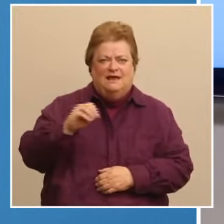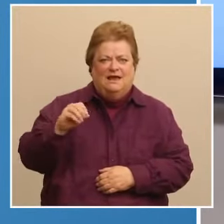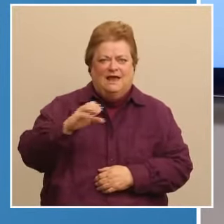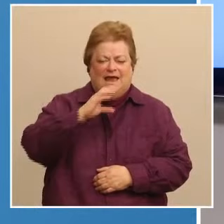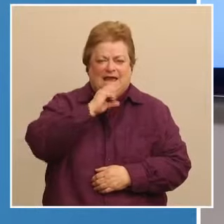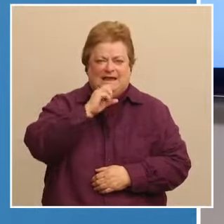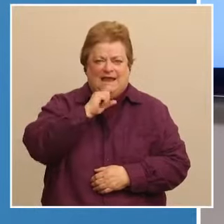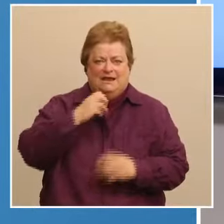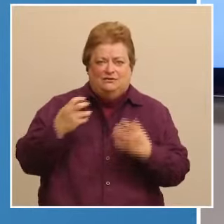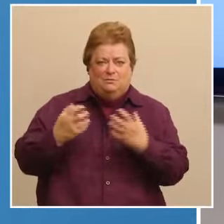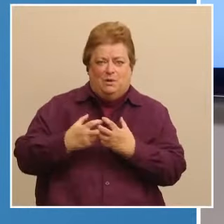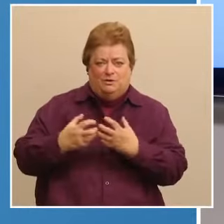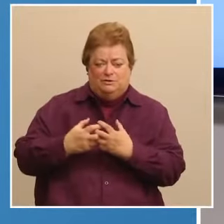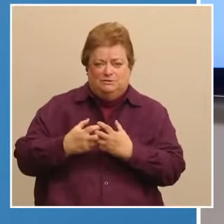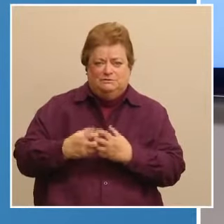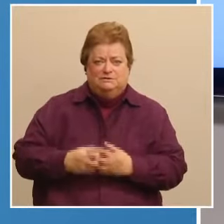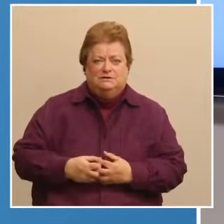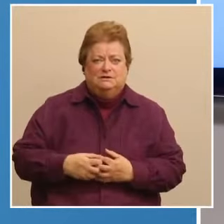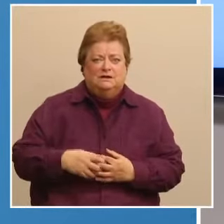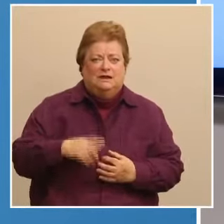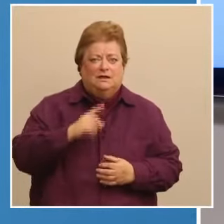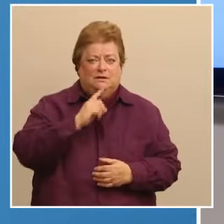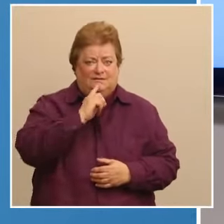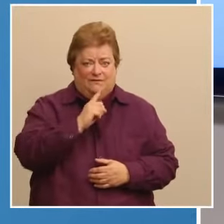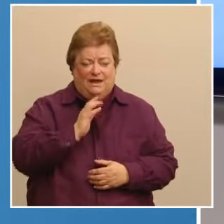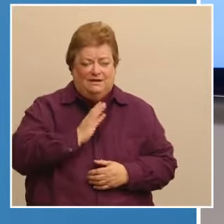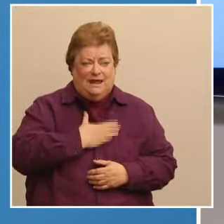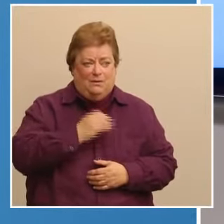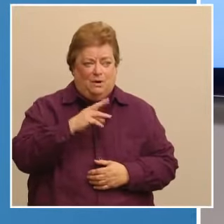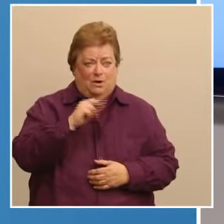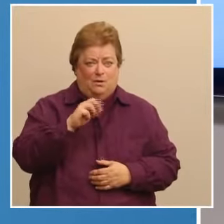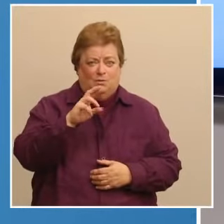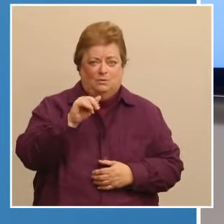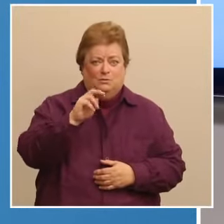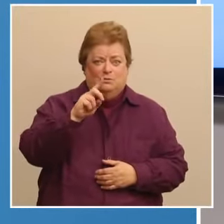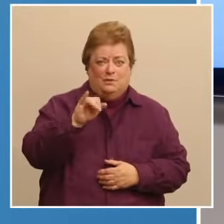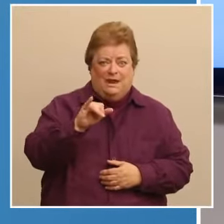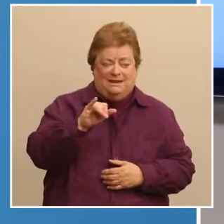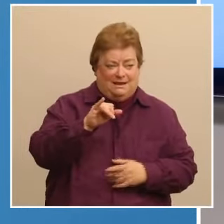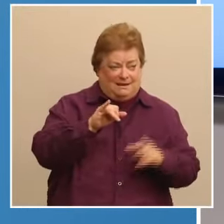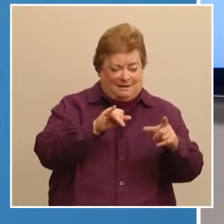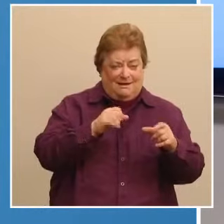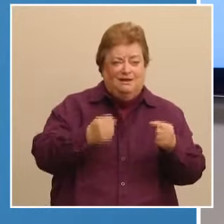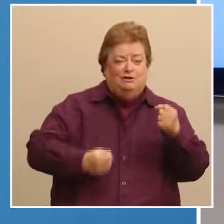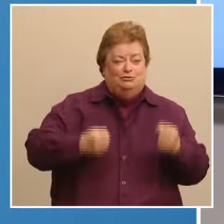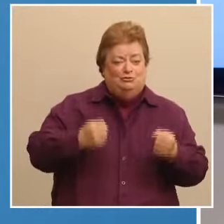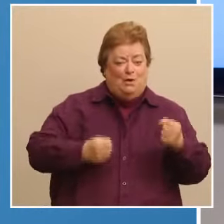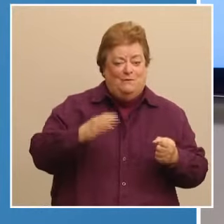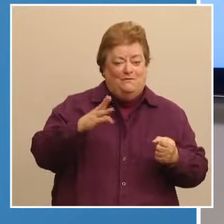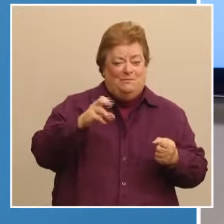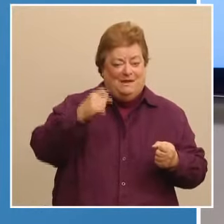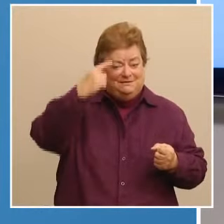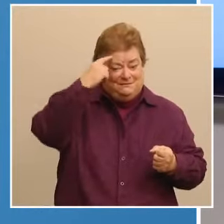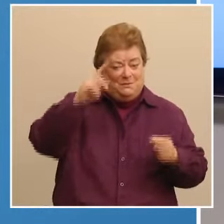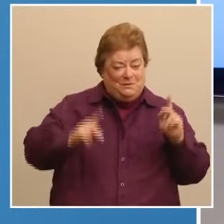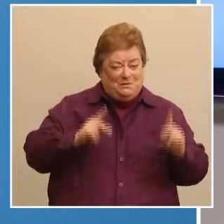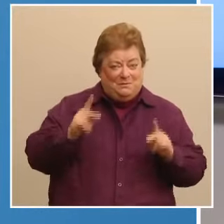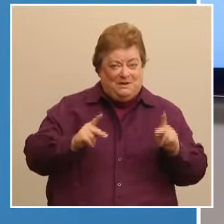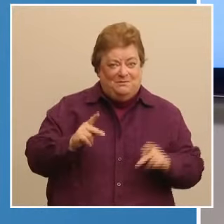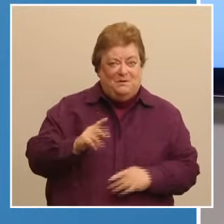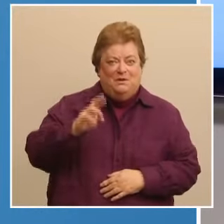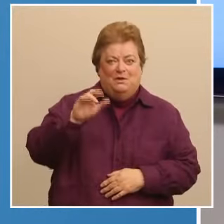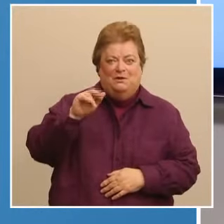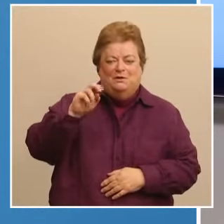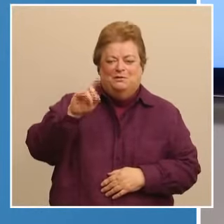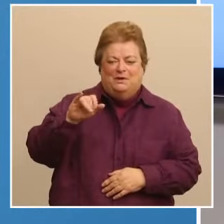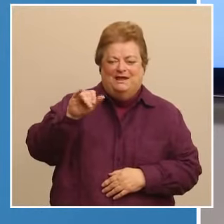and aging partners. In fact, our very own Randy drove the bus for people. Randy